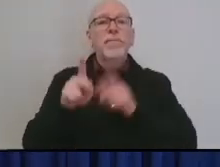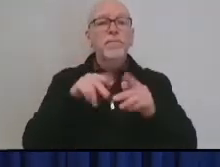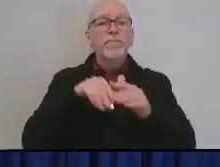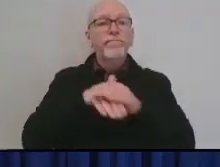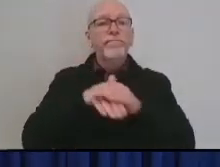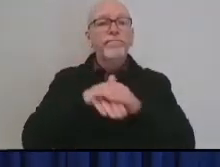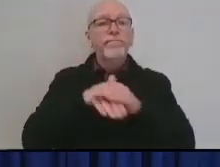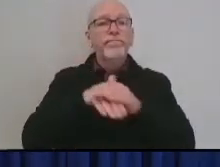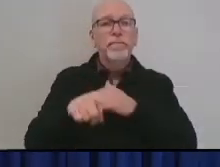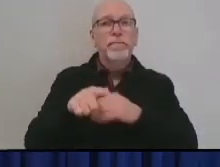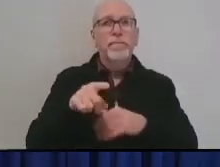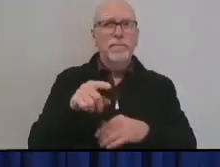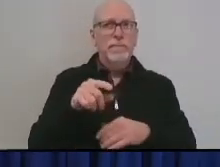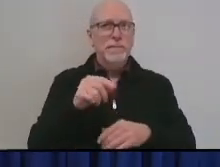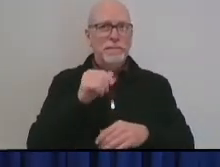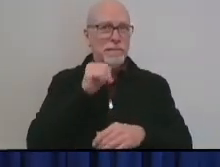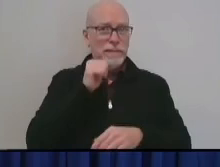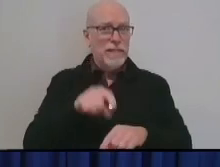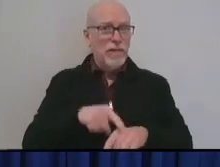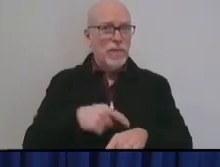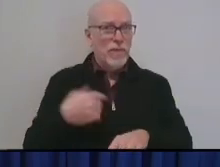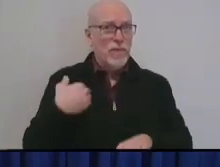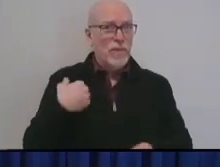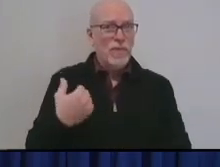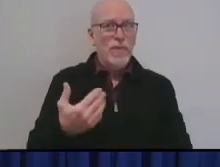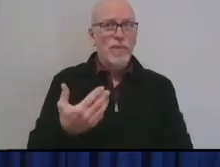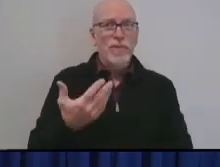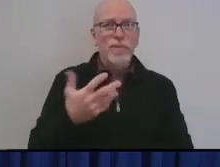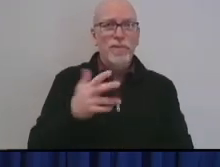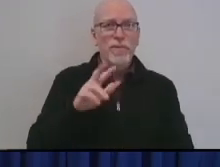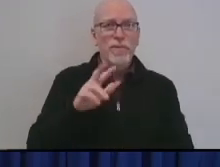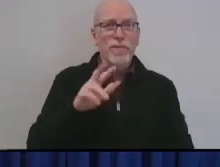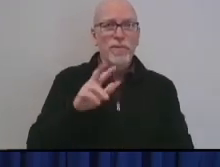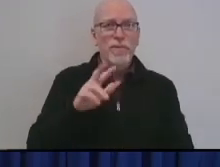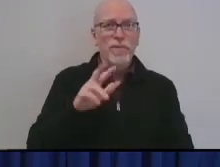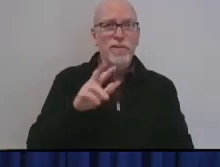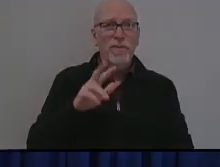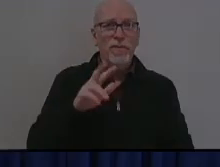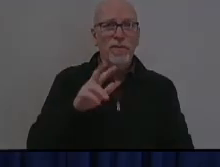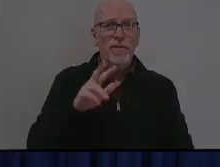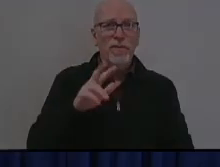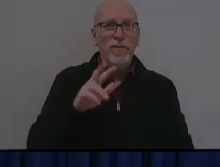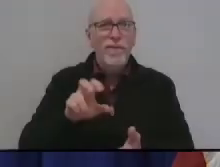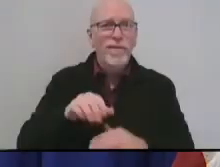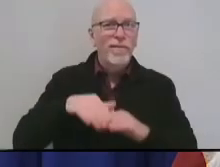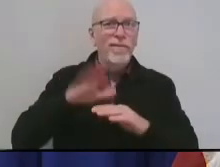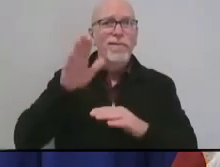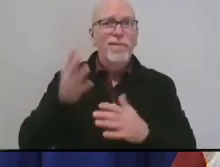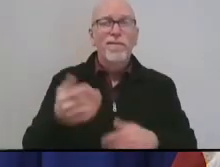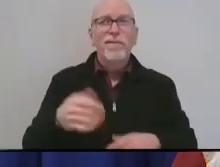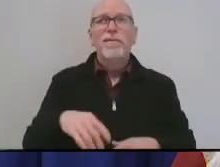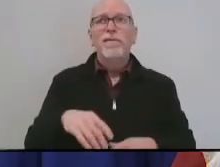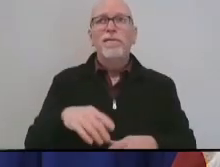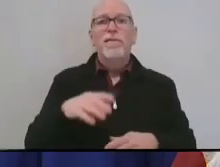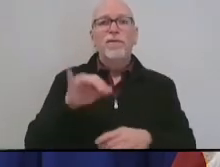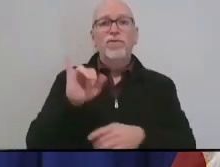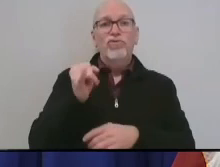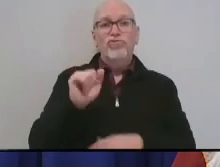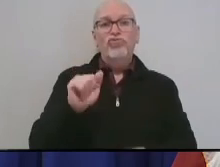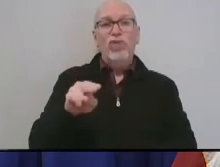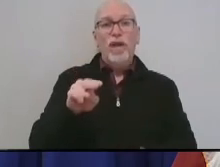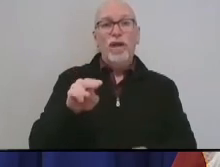long ago we were 3,300. 100 people. In January, that number